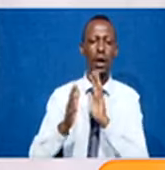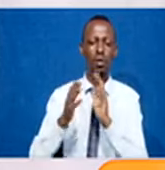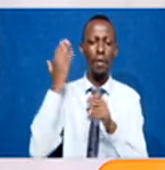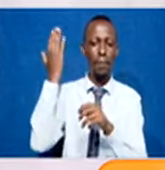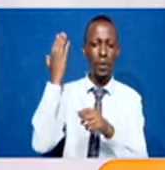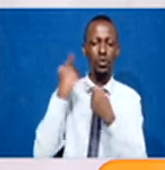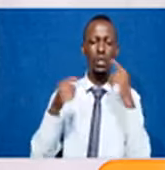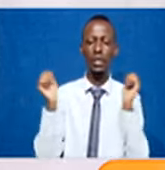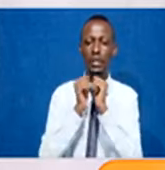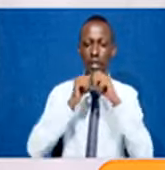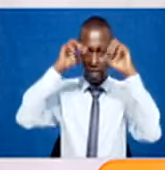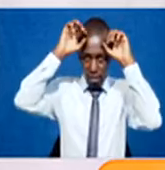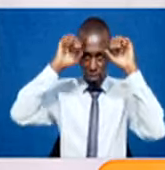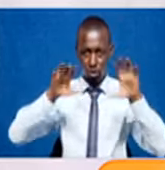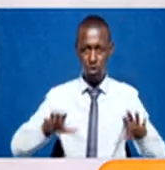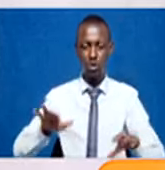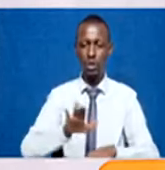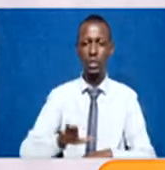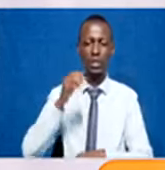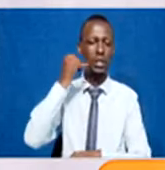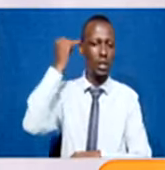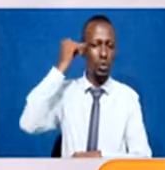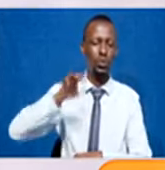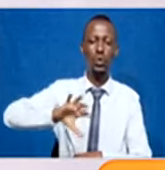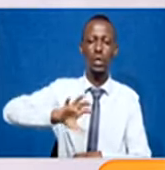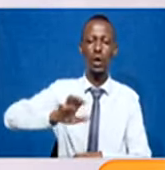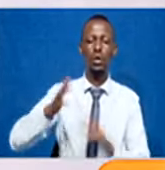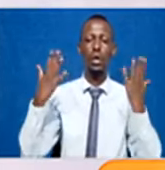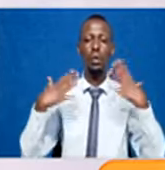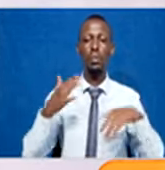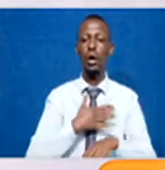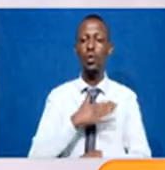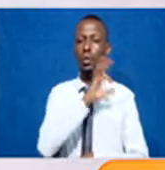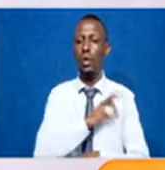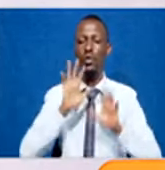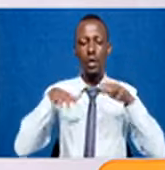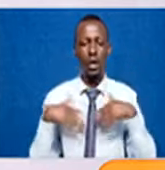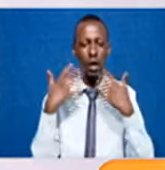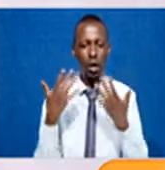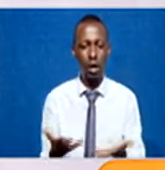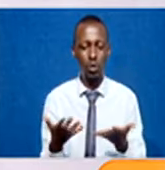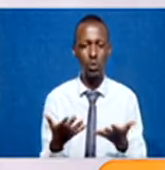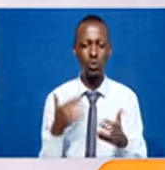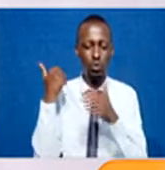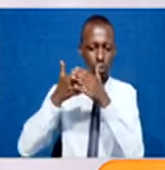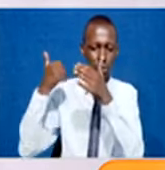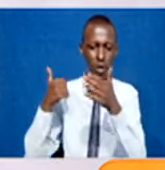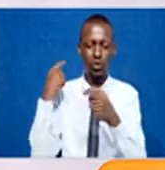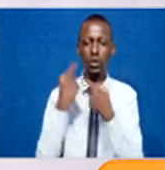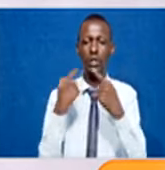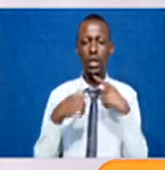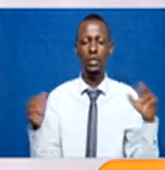devolution here in Nakuru County? How did our people benefit from the interventions then in those 10